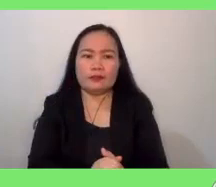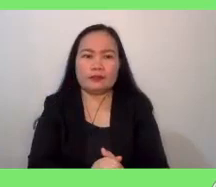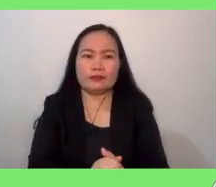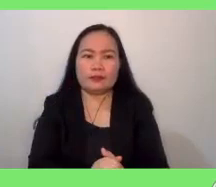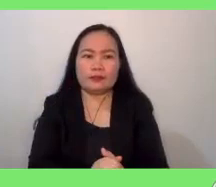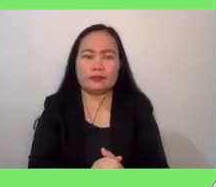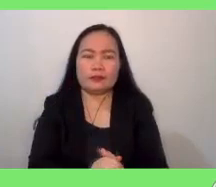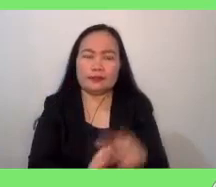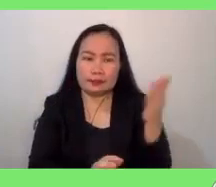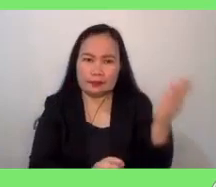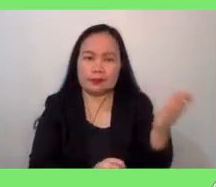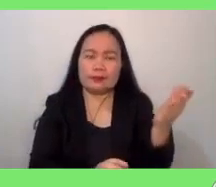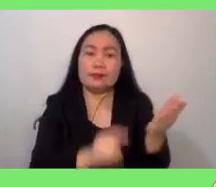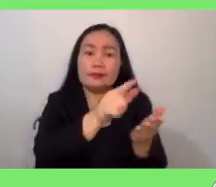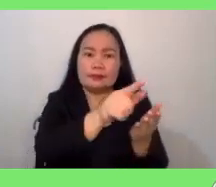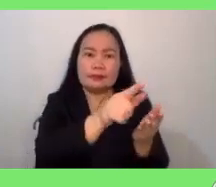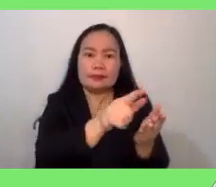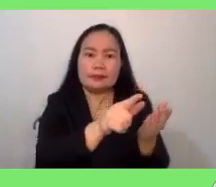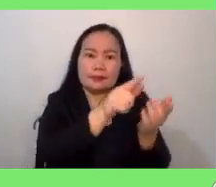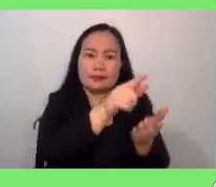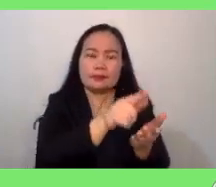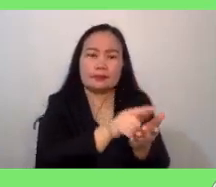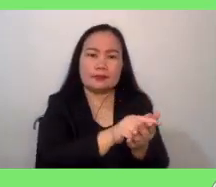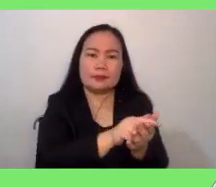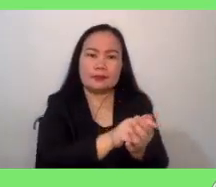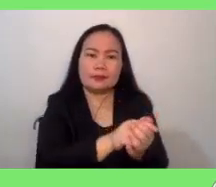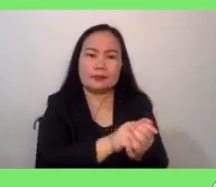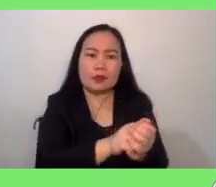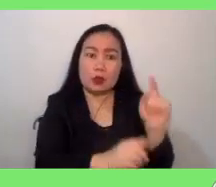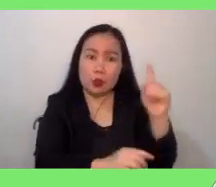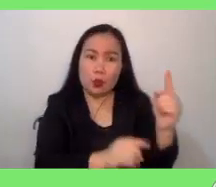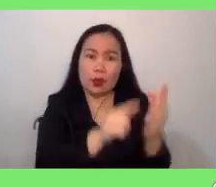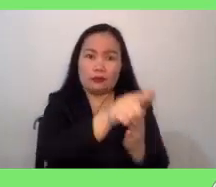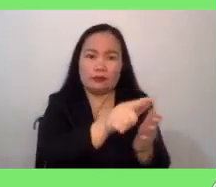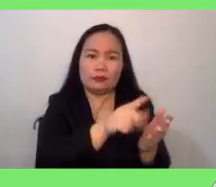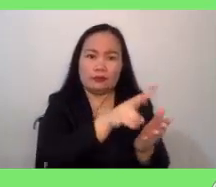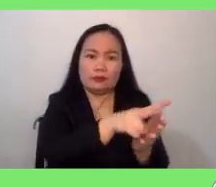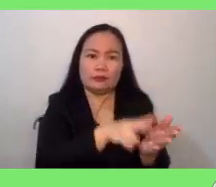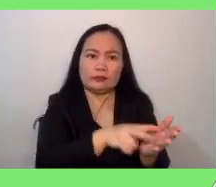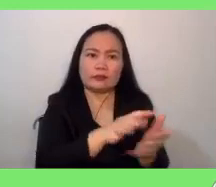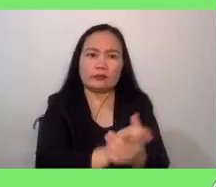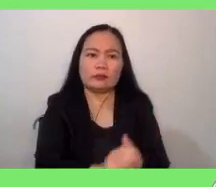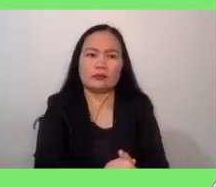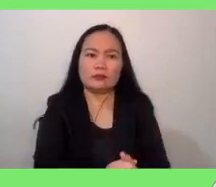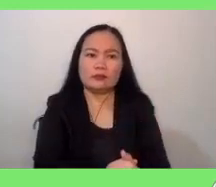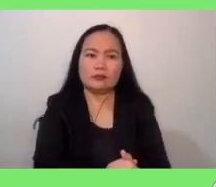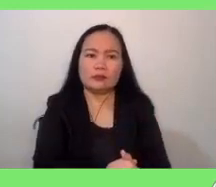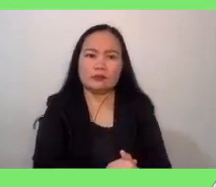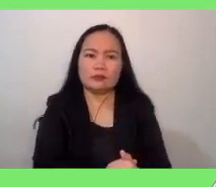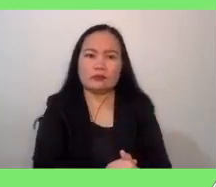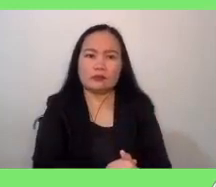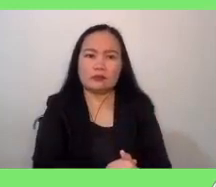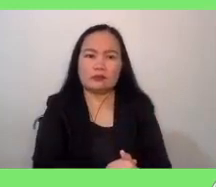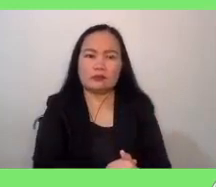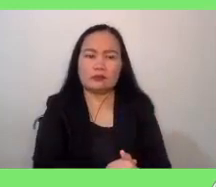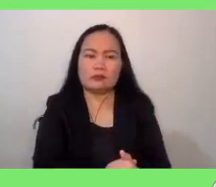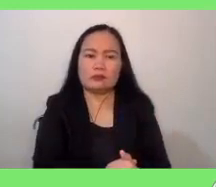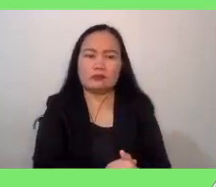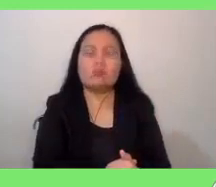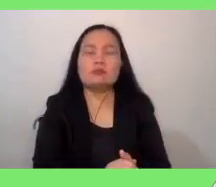Okay? And then this one, this is also linear equation in one variable. Now, these two are examples of